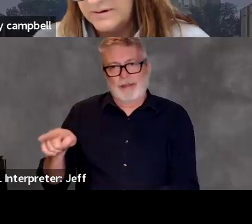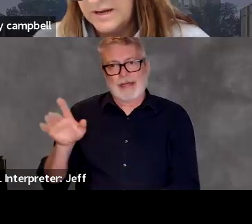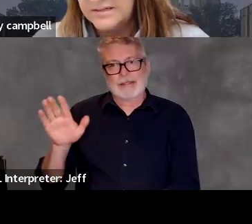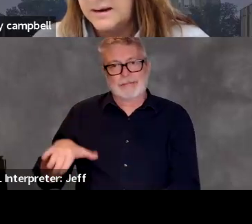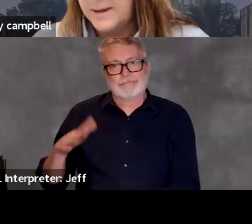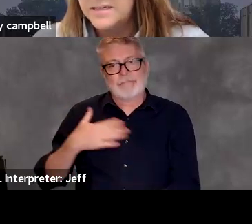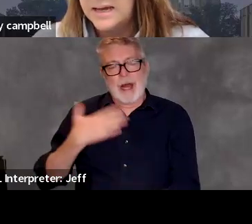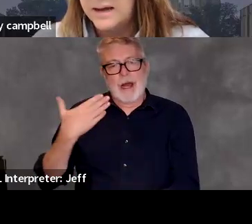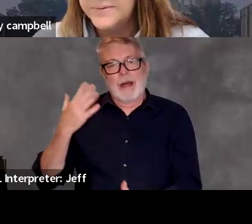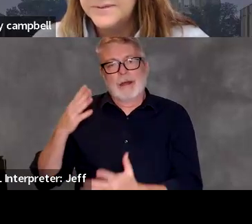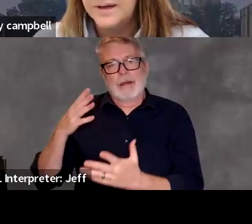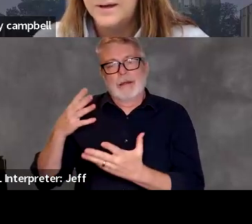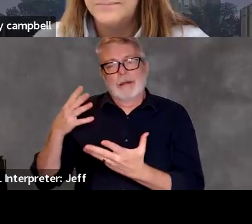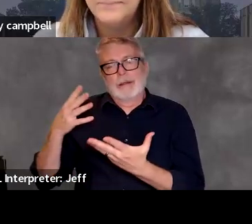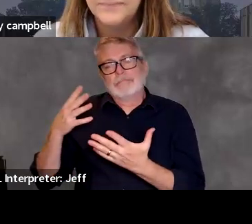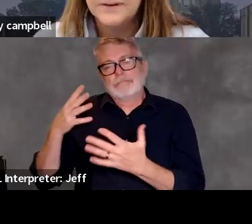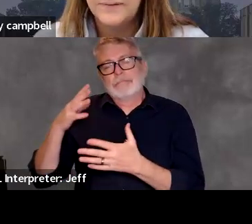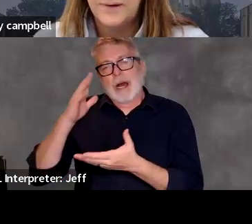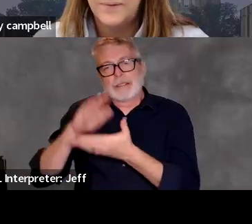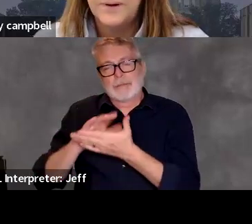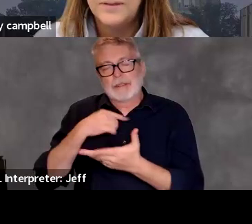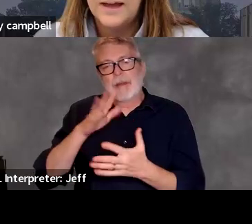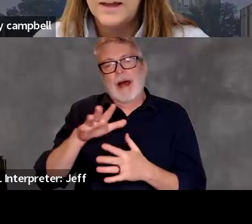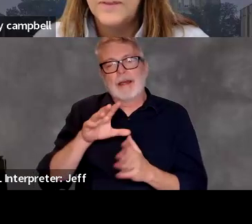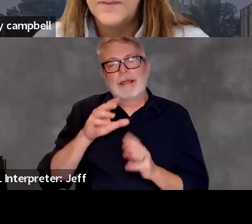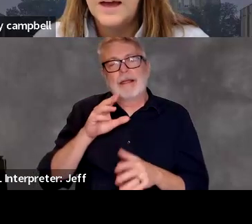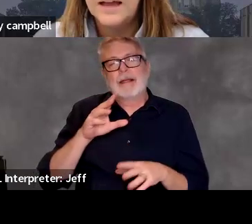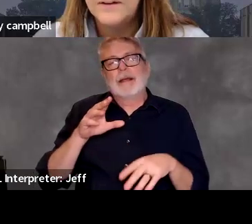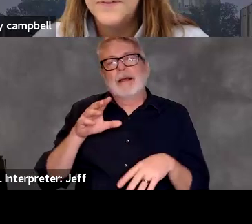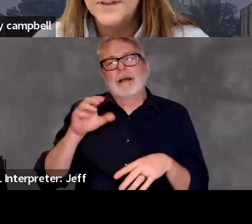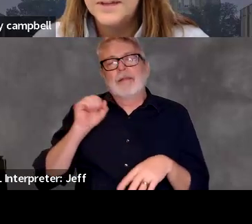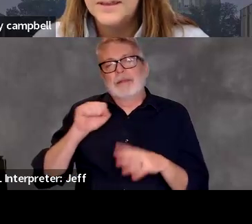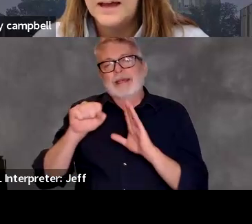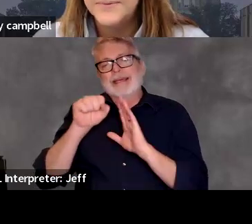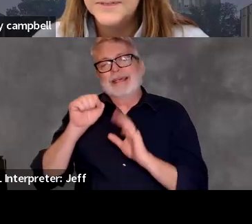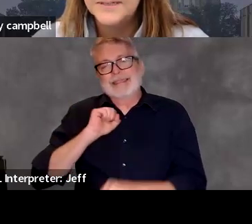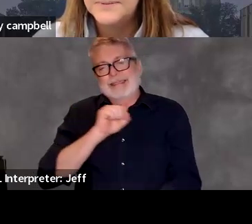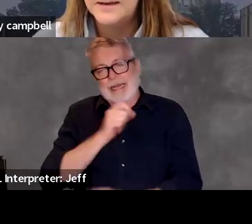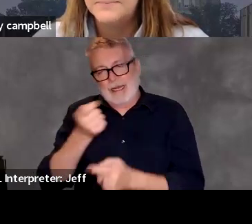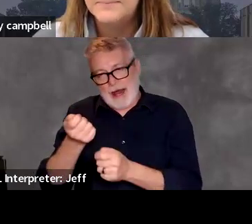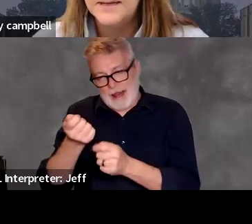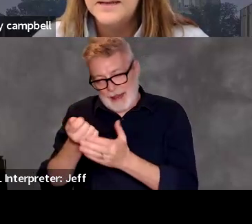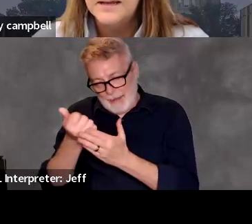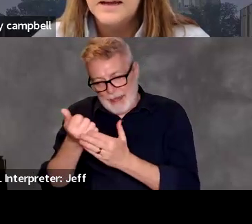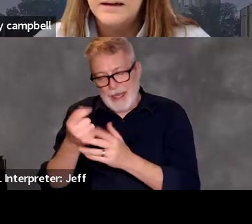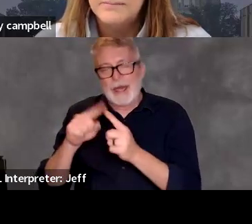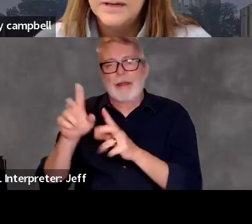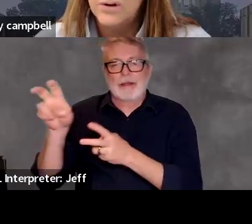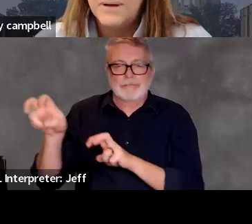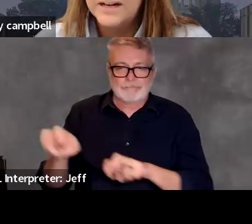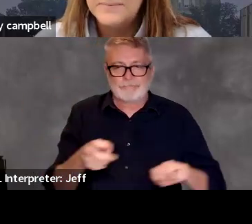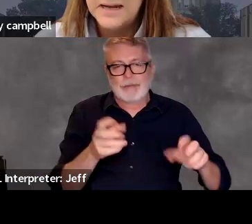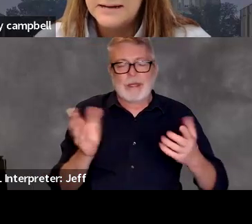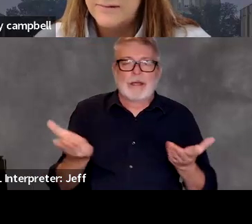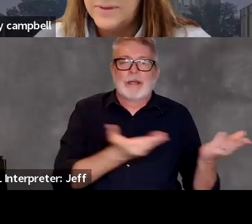out and sent it back to the House. So that if the House accepts that amendment,